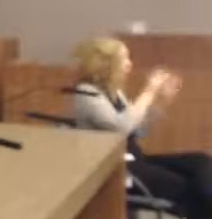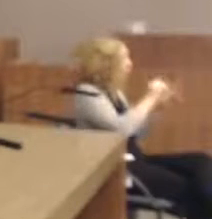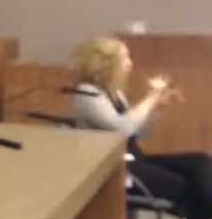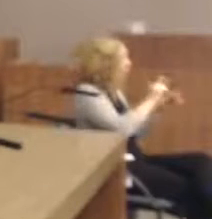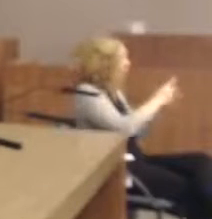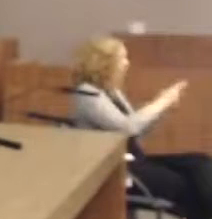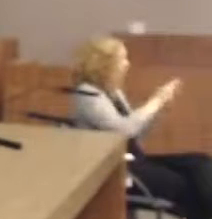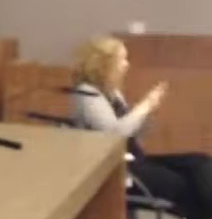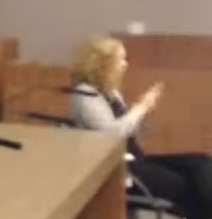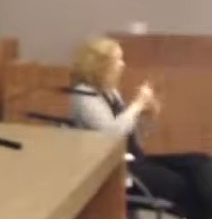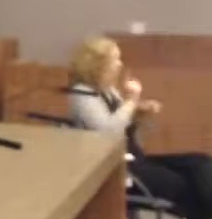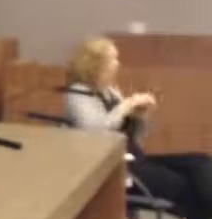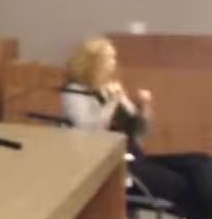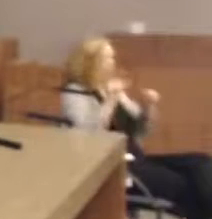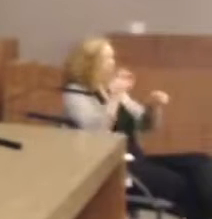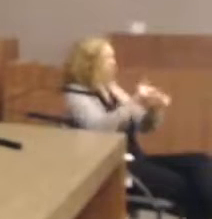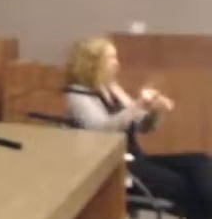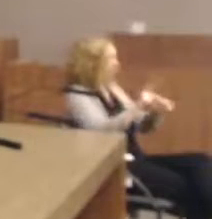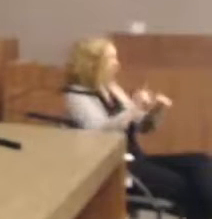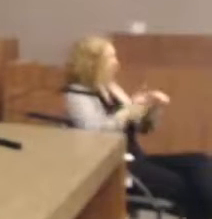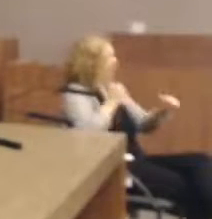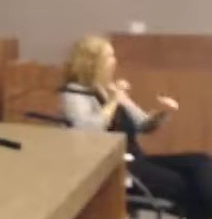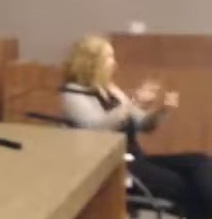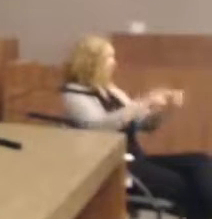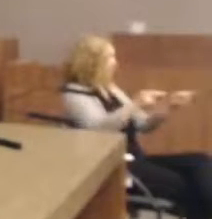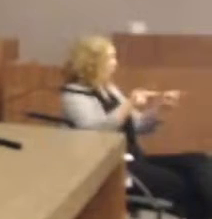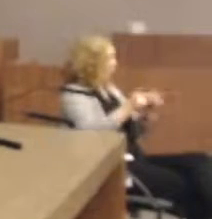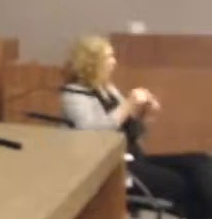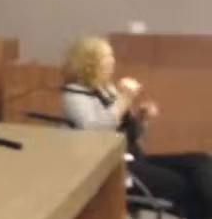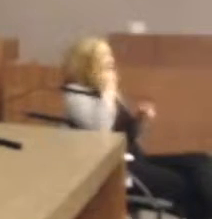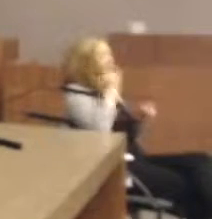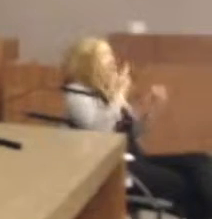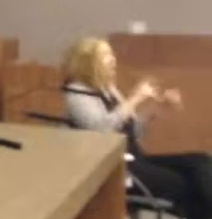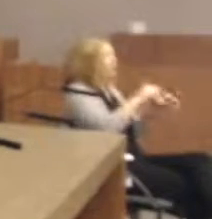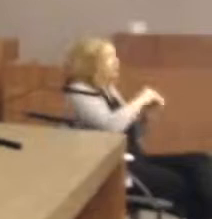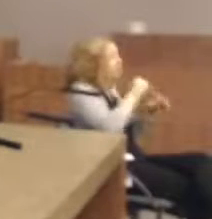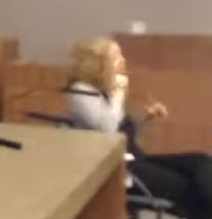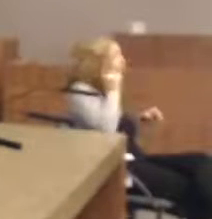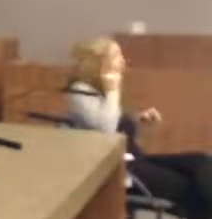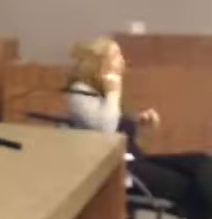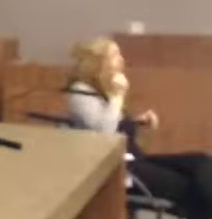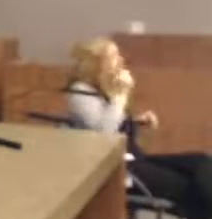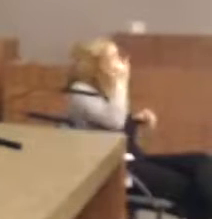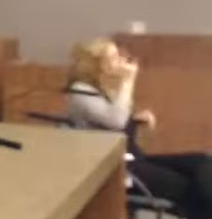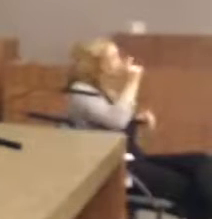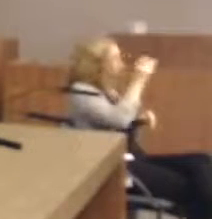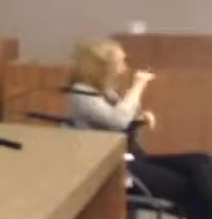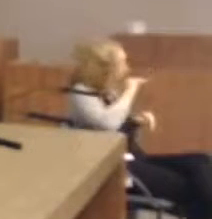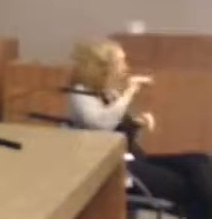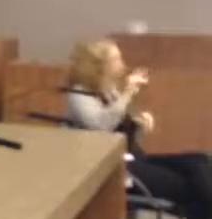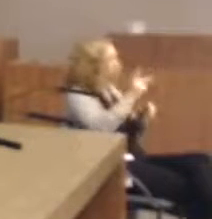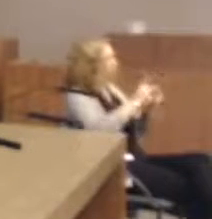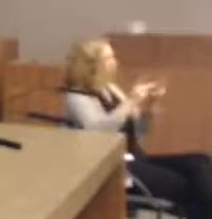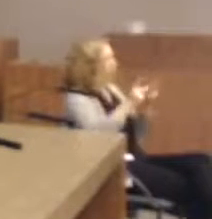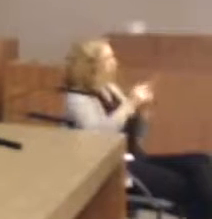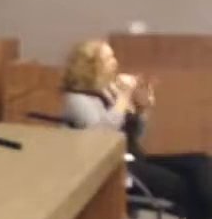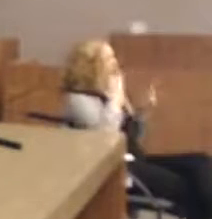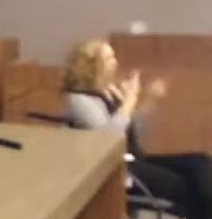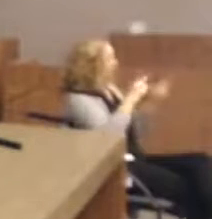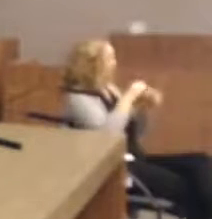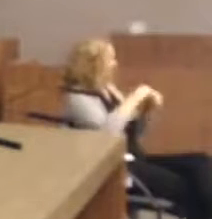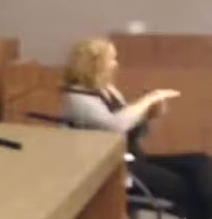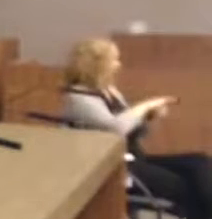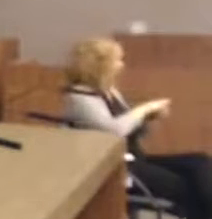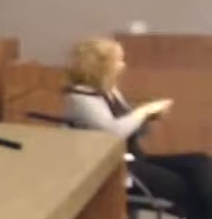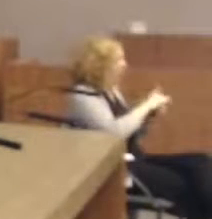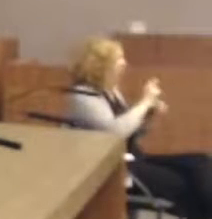can't go back to that place, right? They stay away from it. So if it happens in your home, that's why we have to relocate people. If it happens in your neighborhood, then that's why we have